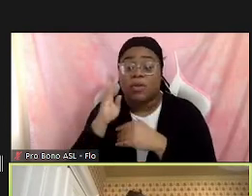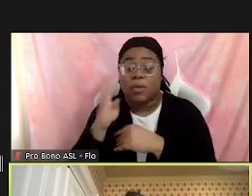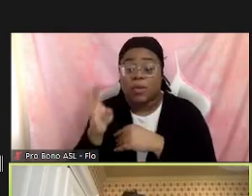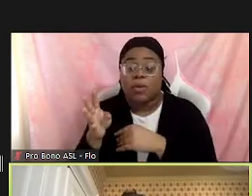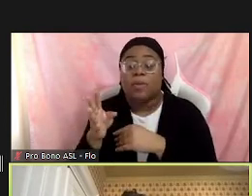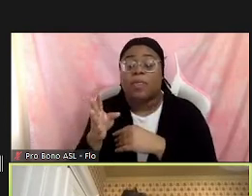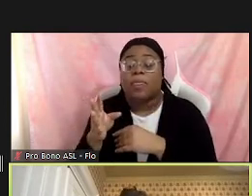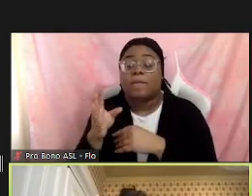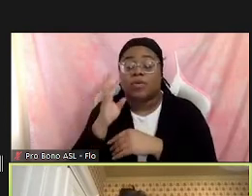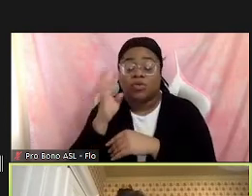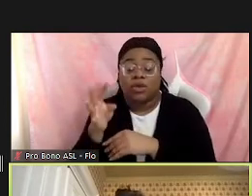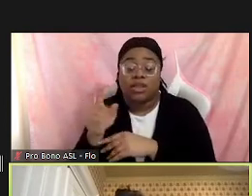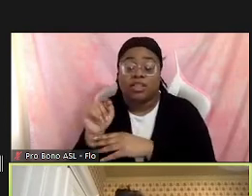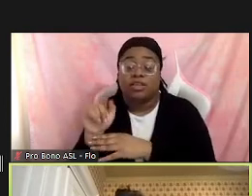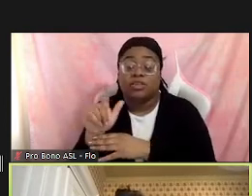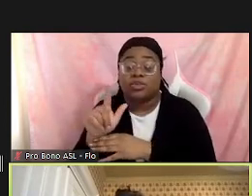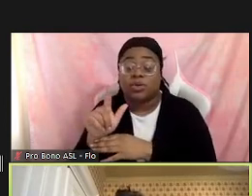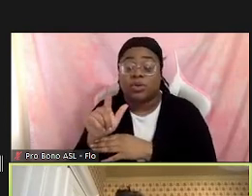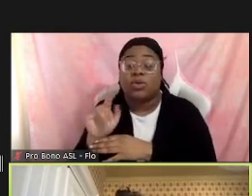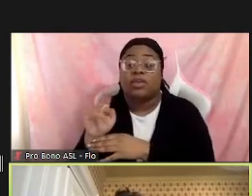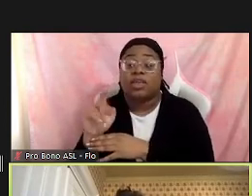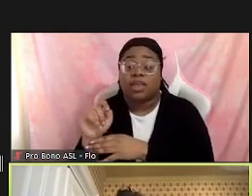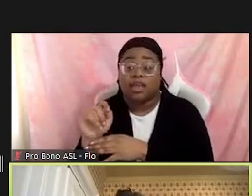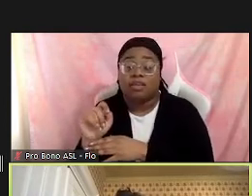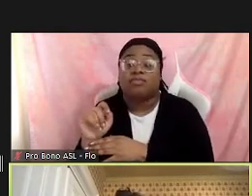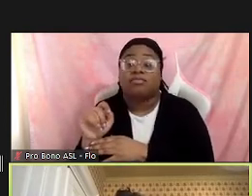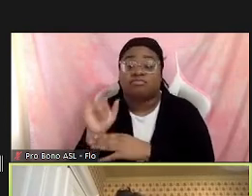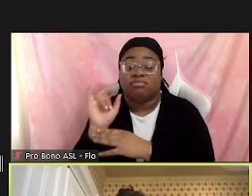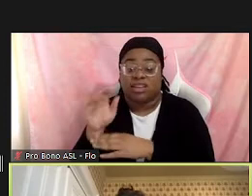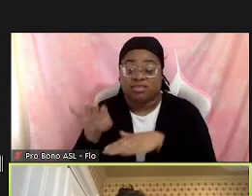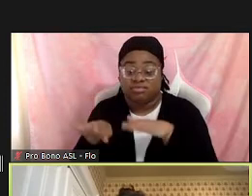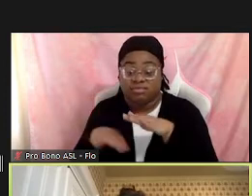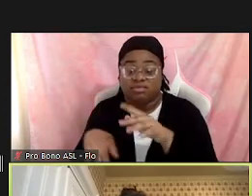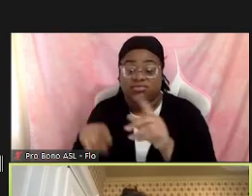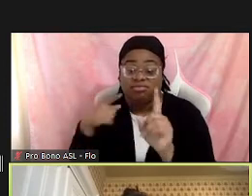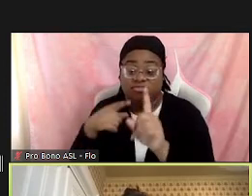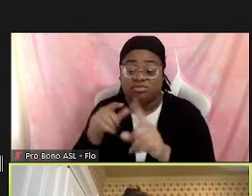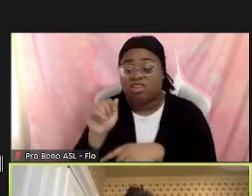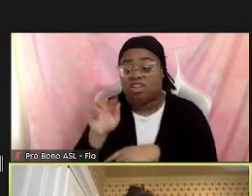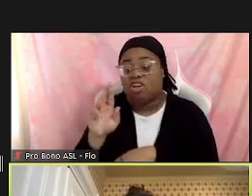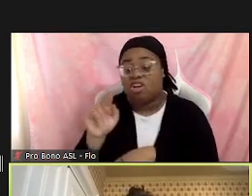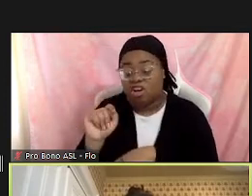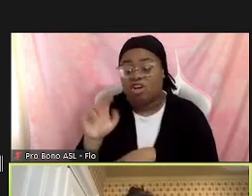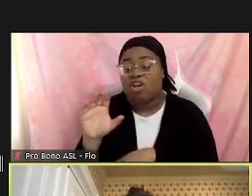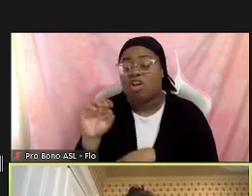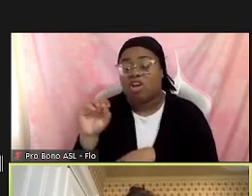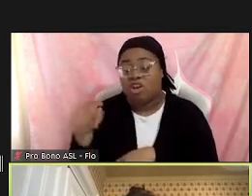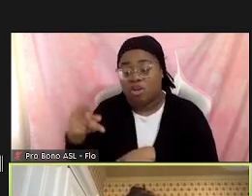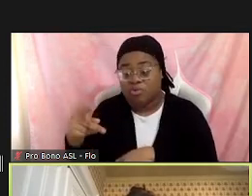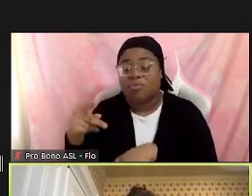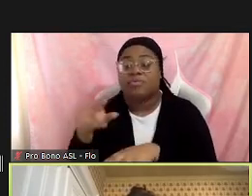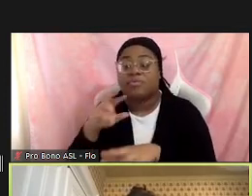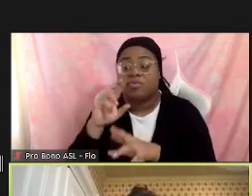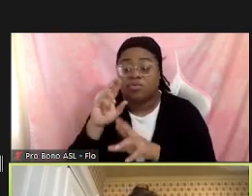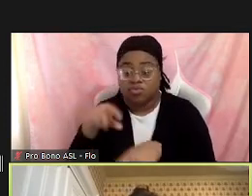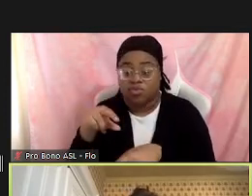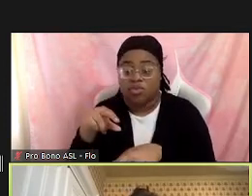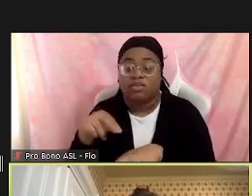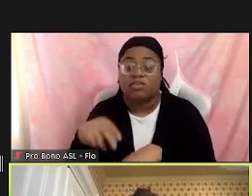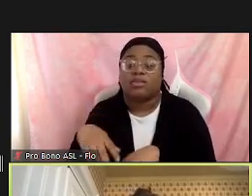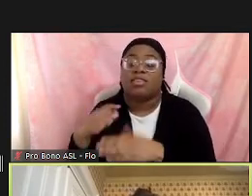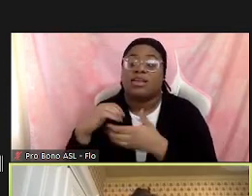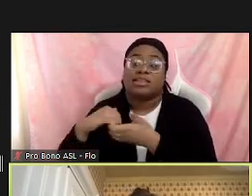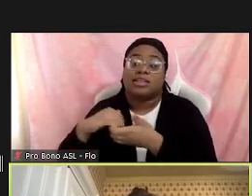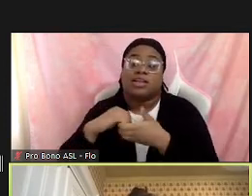this toolkit with Springboard for the Arts that's based on the Art.Coop report, the Solidarity Not Charity report that we mentioned